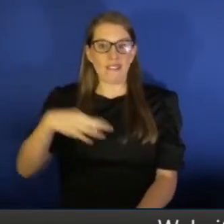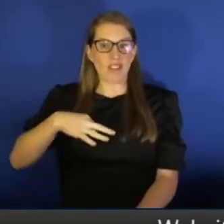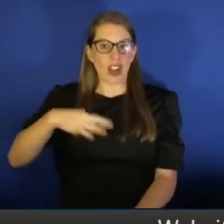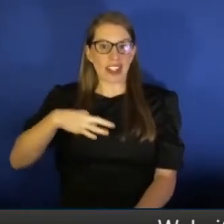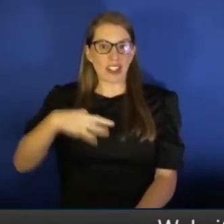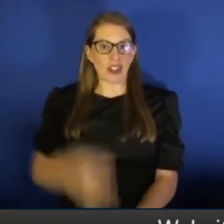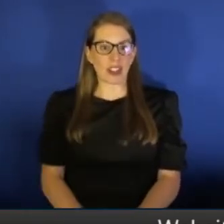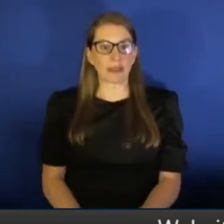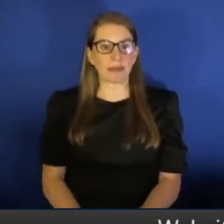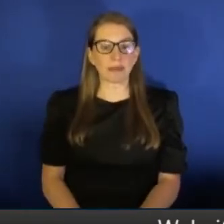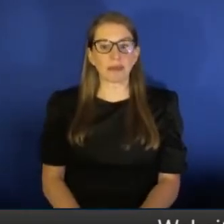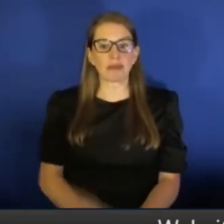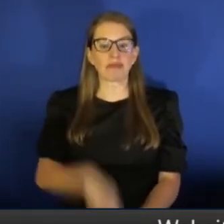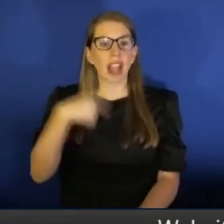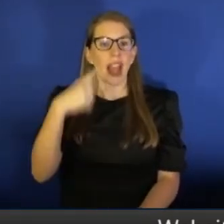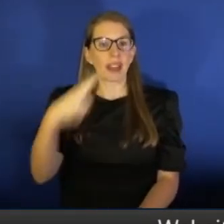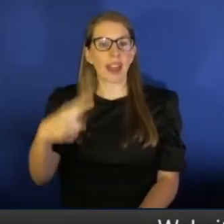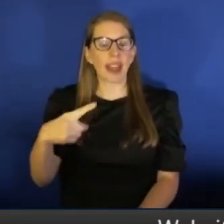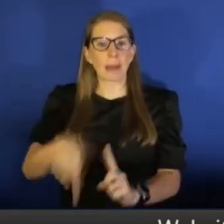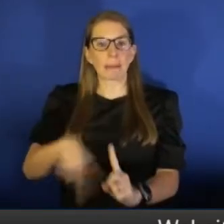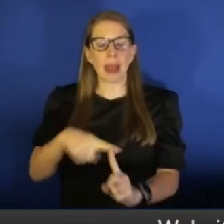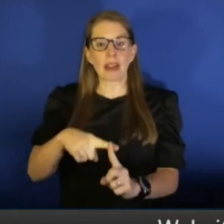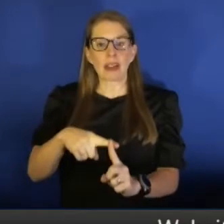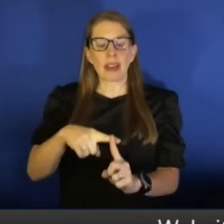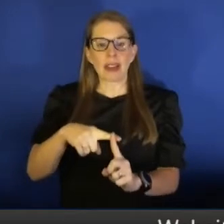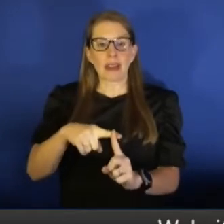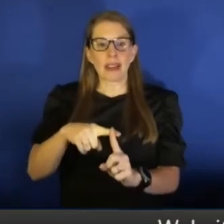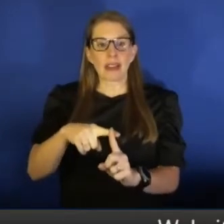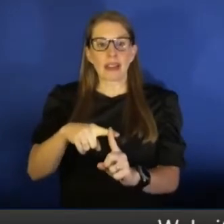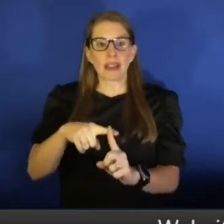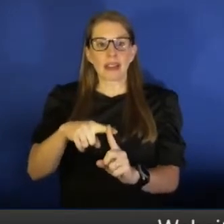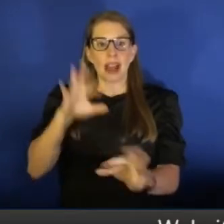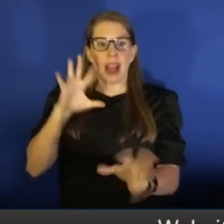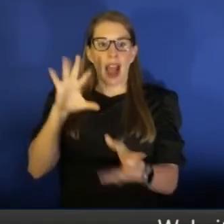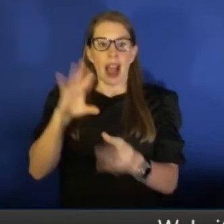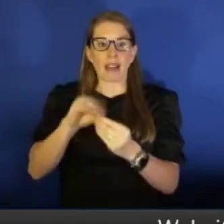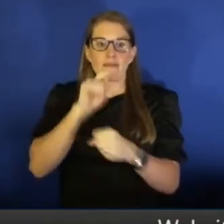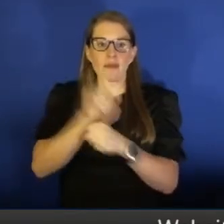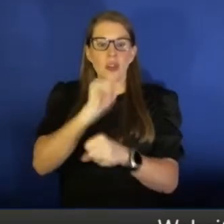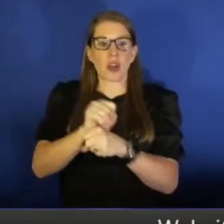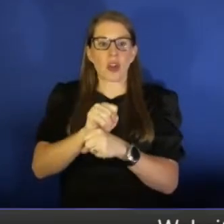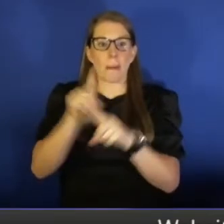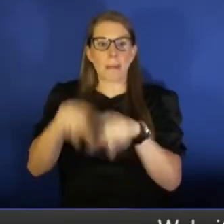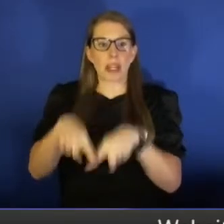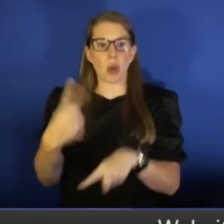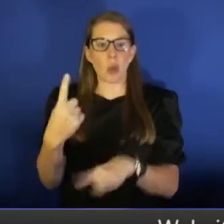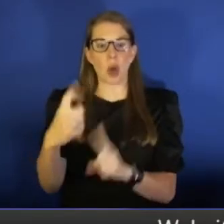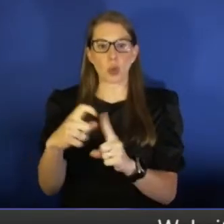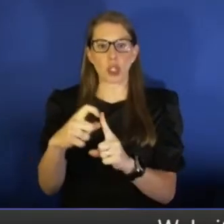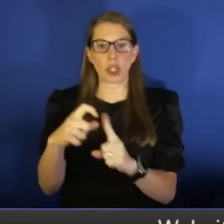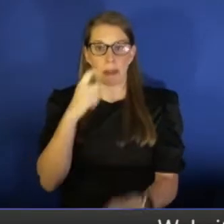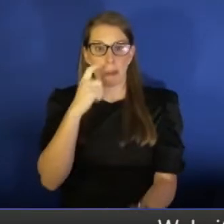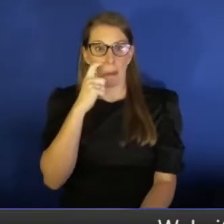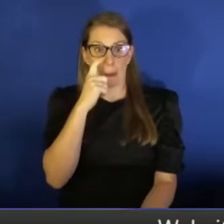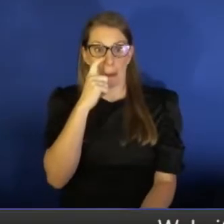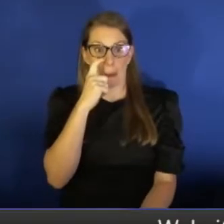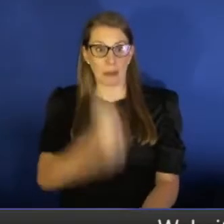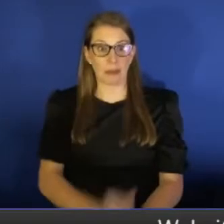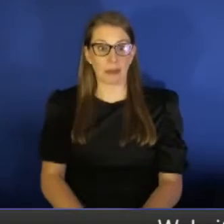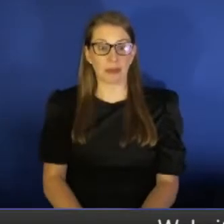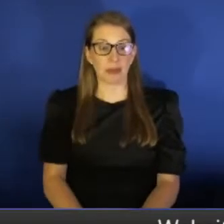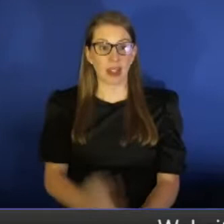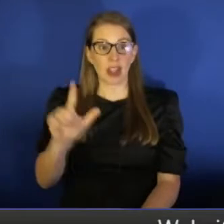I think about how all of that has come true based on one word. Well, Luke and his mom,